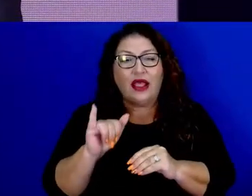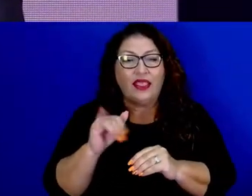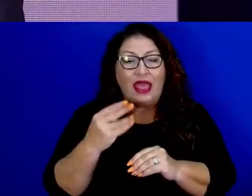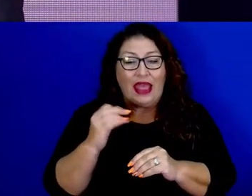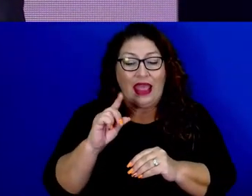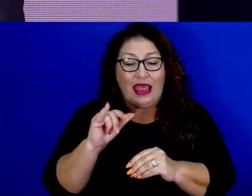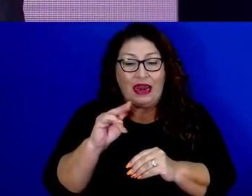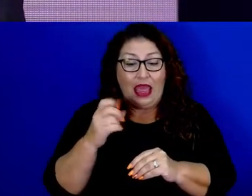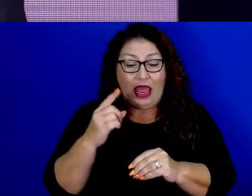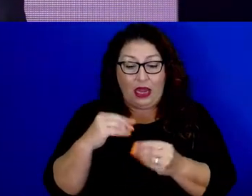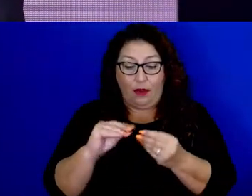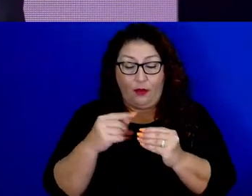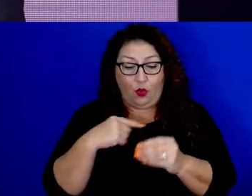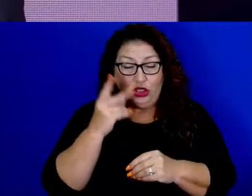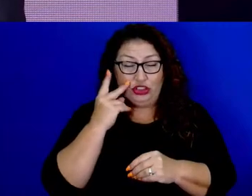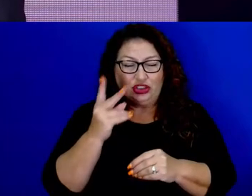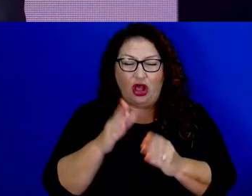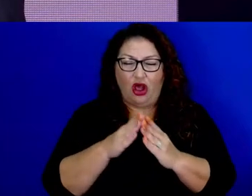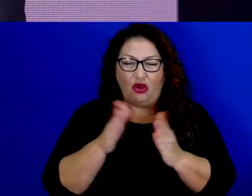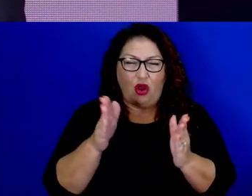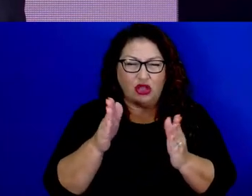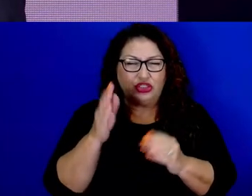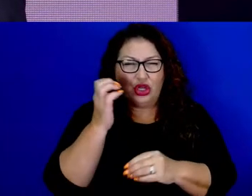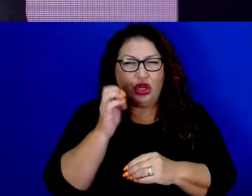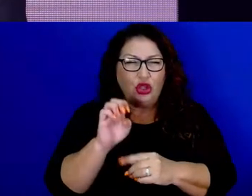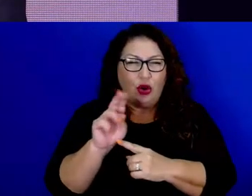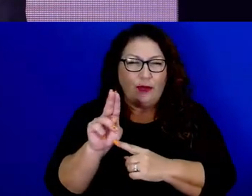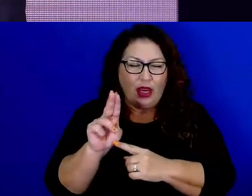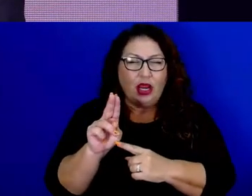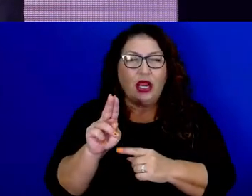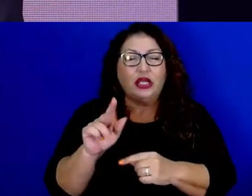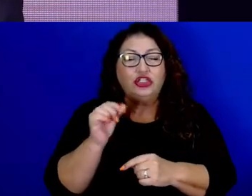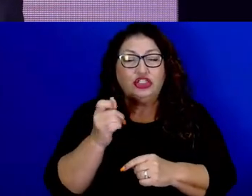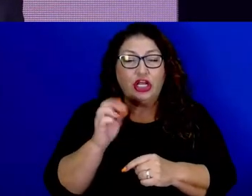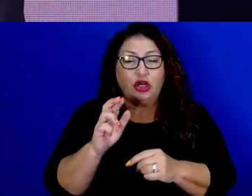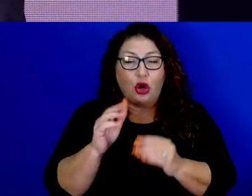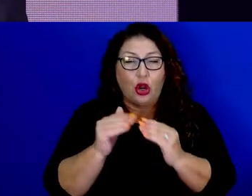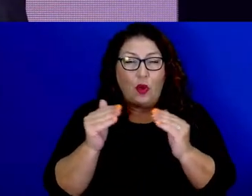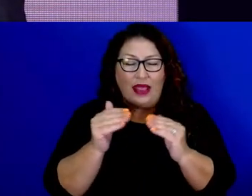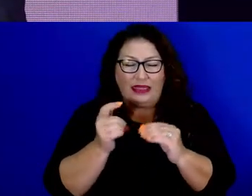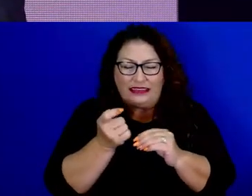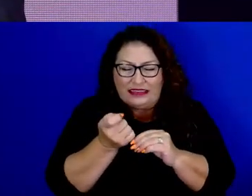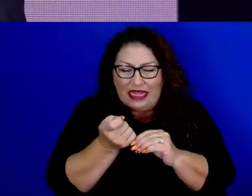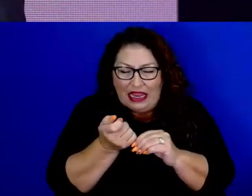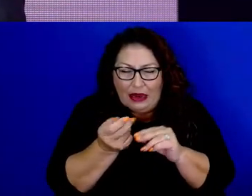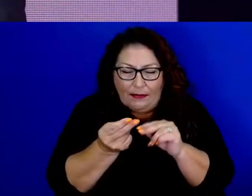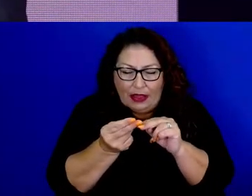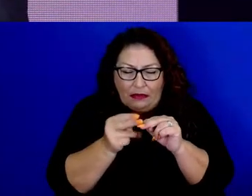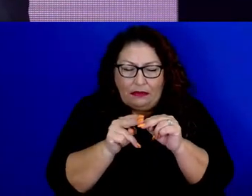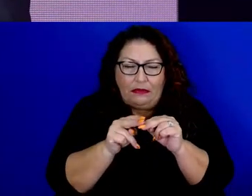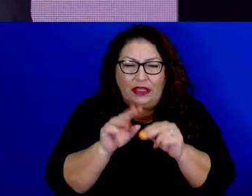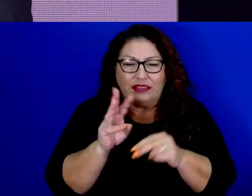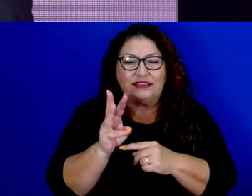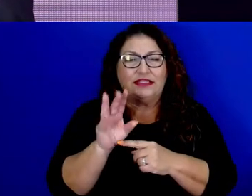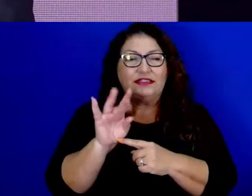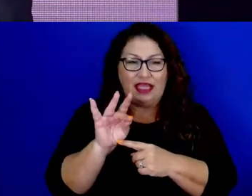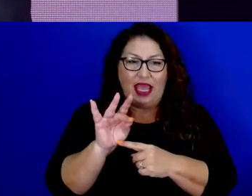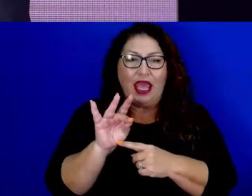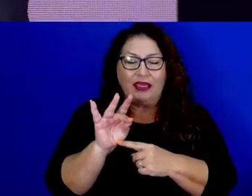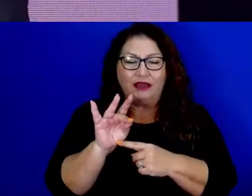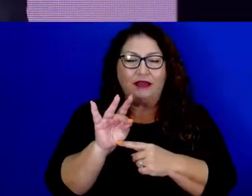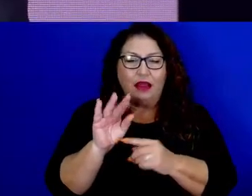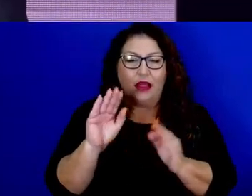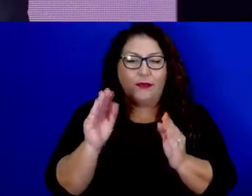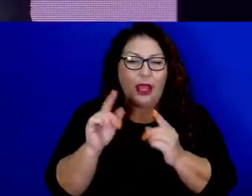across the European Union, gender equality has incrementally just reached 68 out of 100 with an improvement